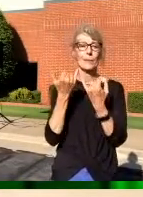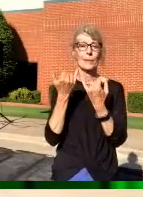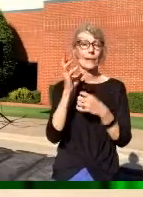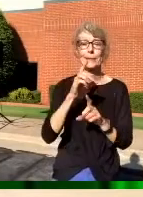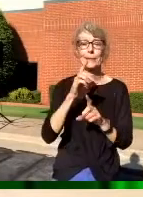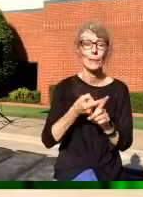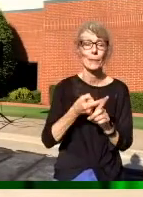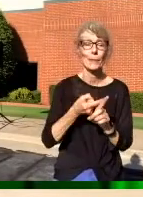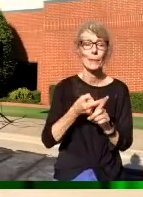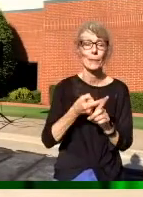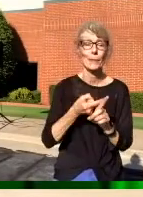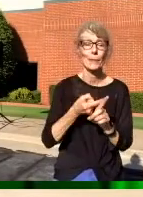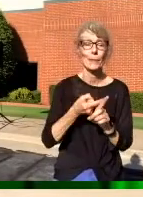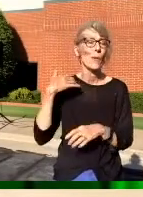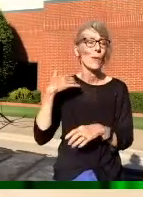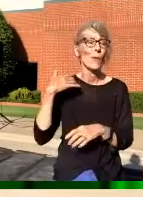making